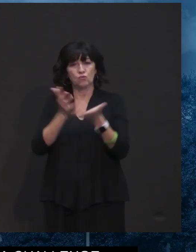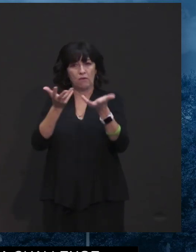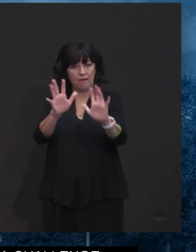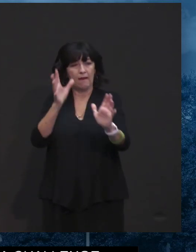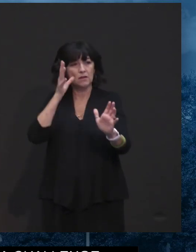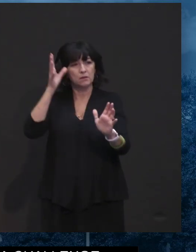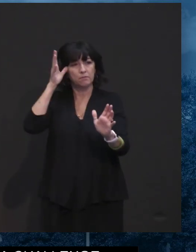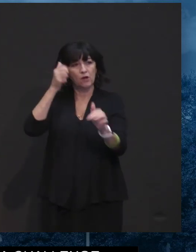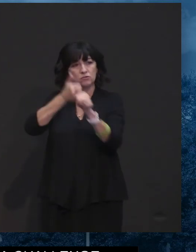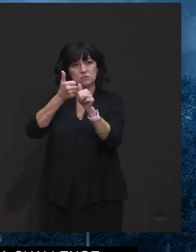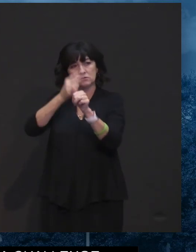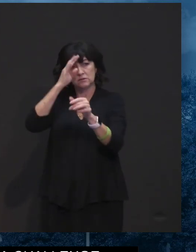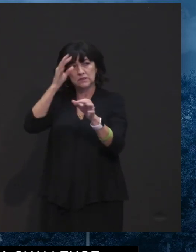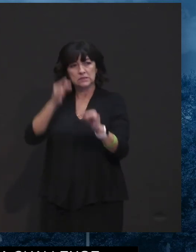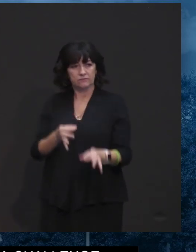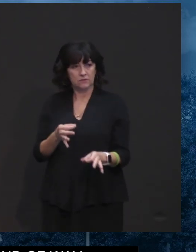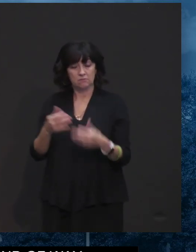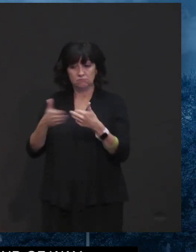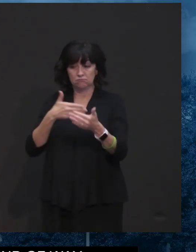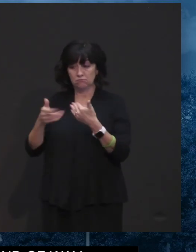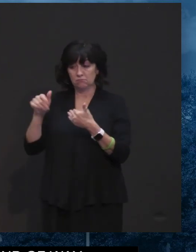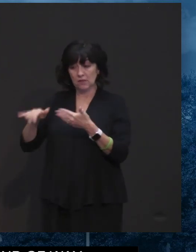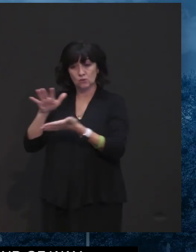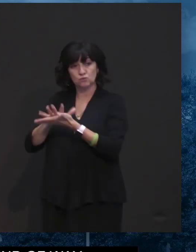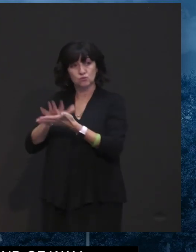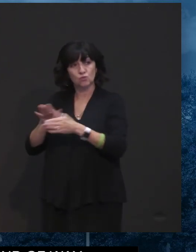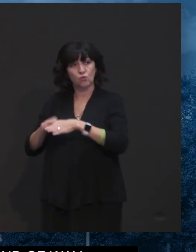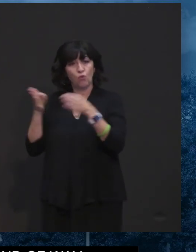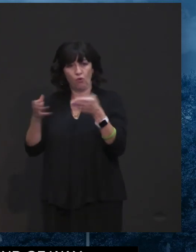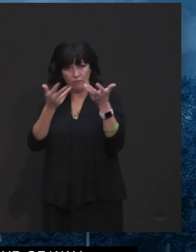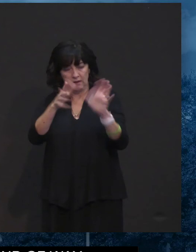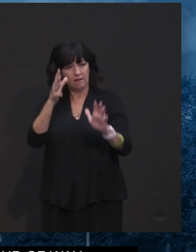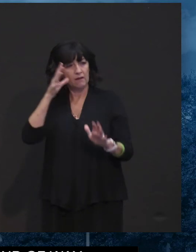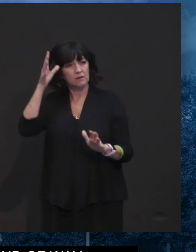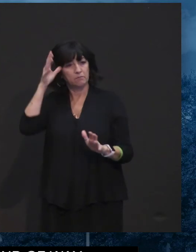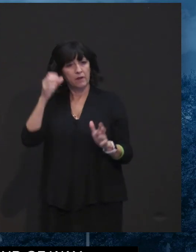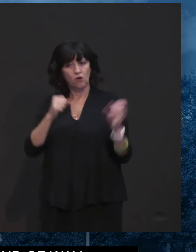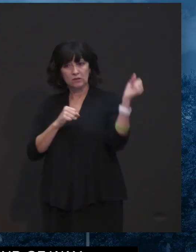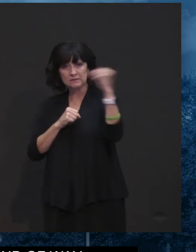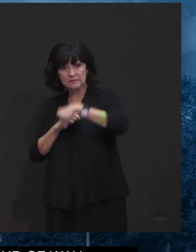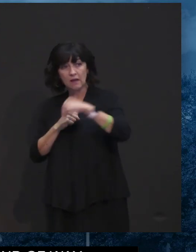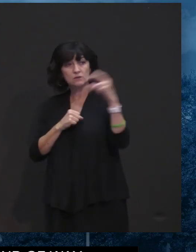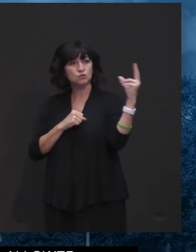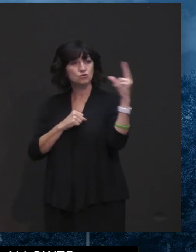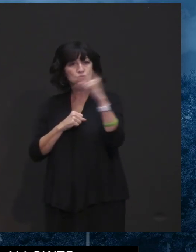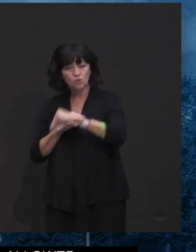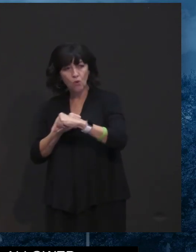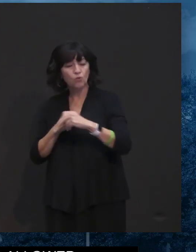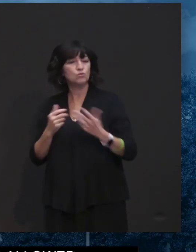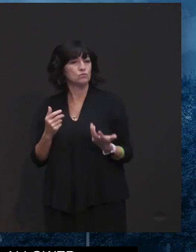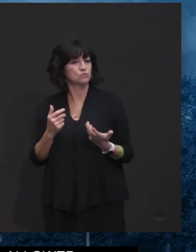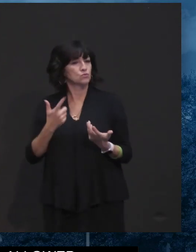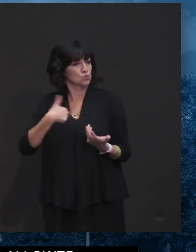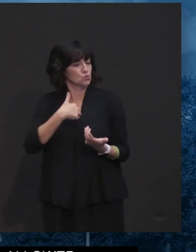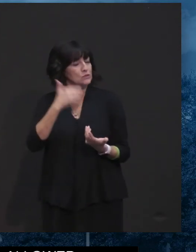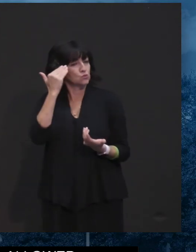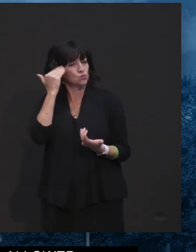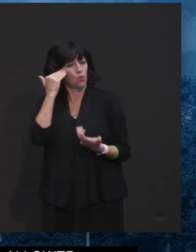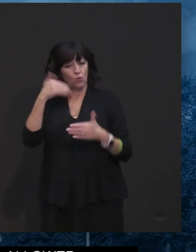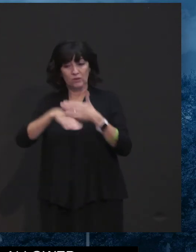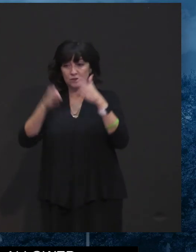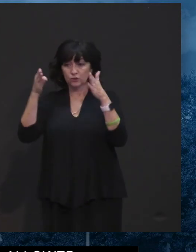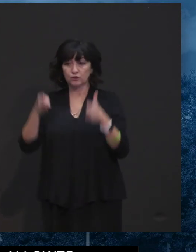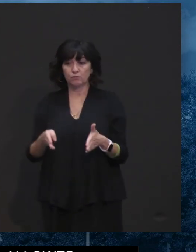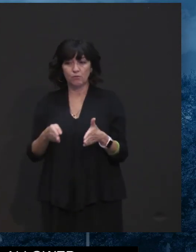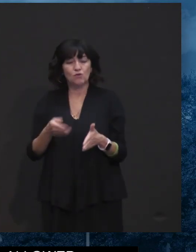whether they want their child to be fully remote or have some level of in-person instruction. We know that in-person instruction is the best. I hear